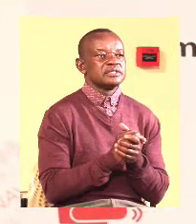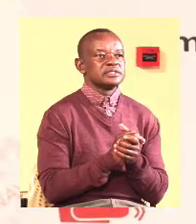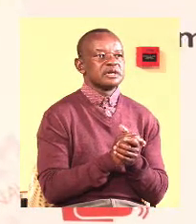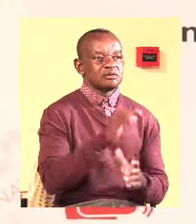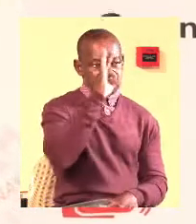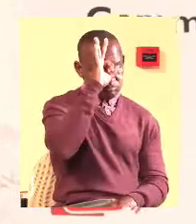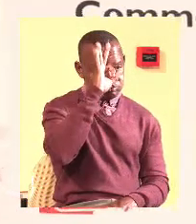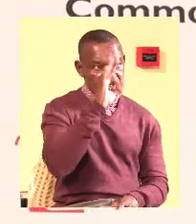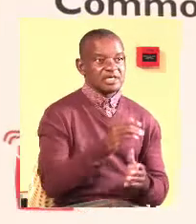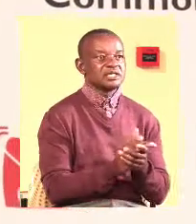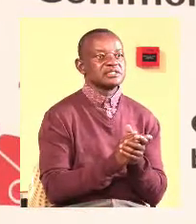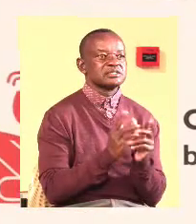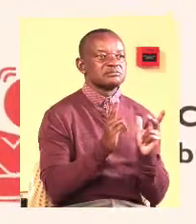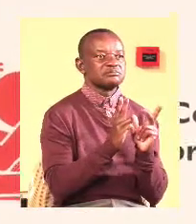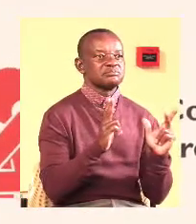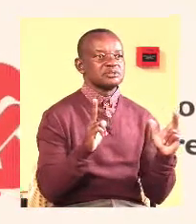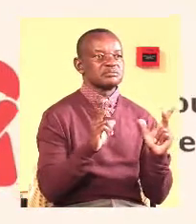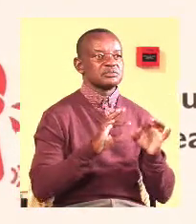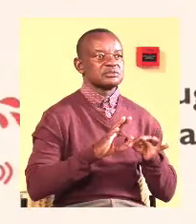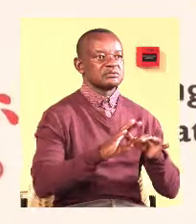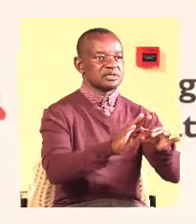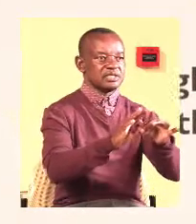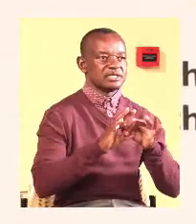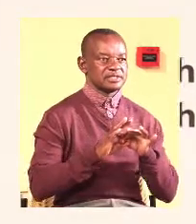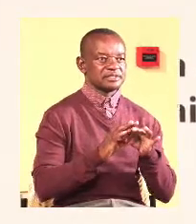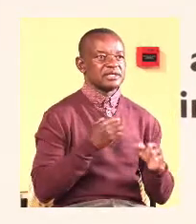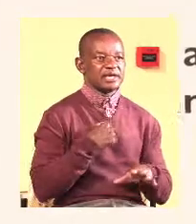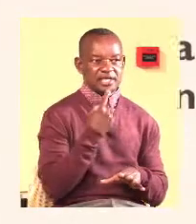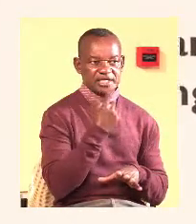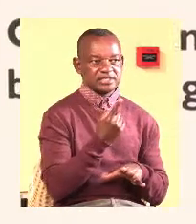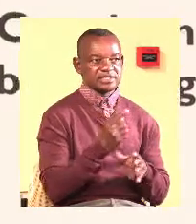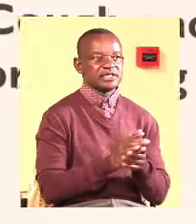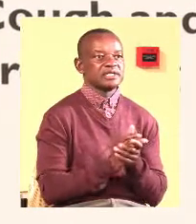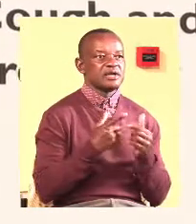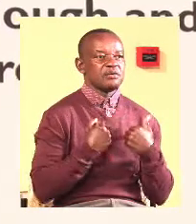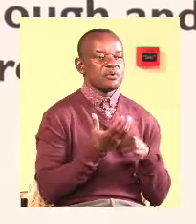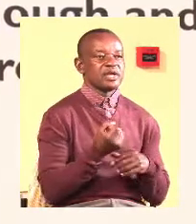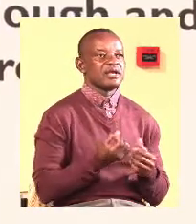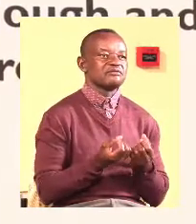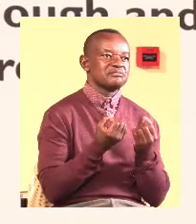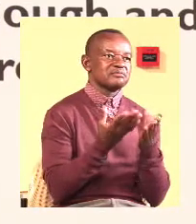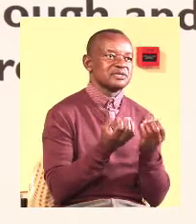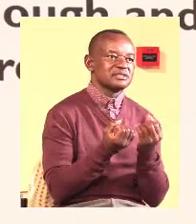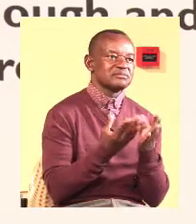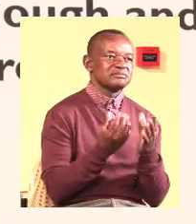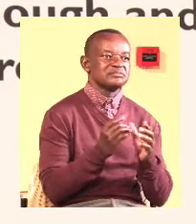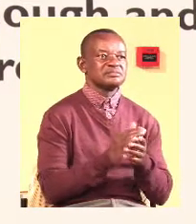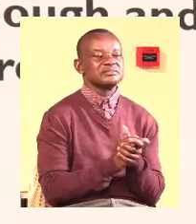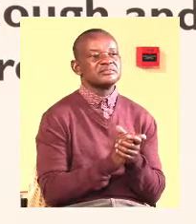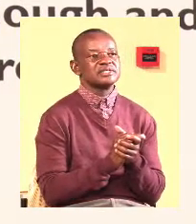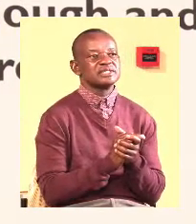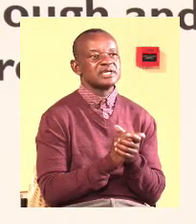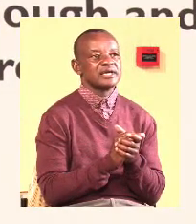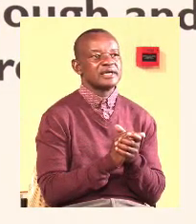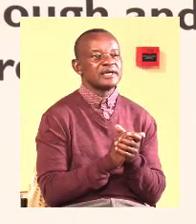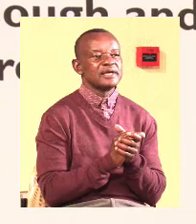I mentioned, we have a number of different communities ranging now from business